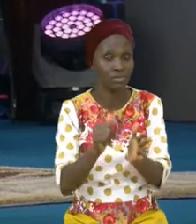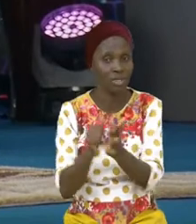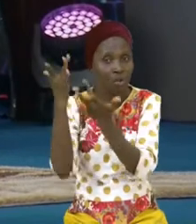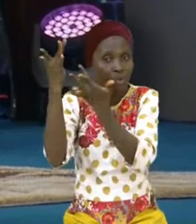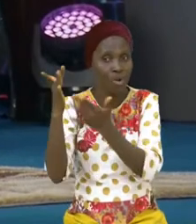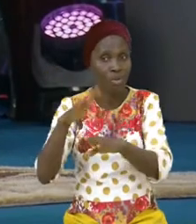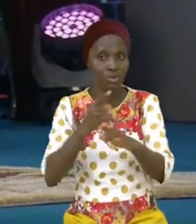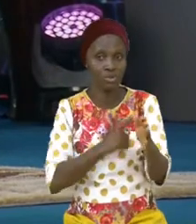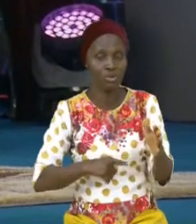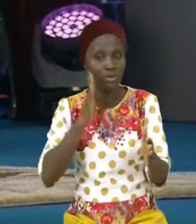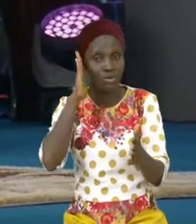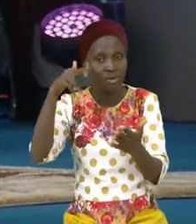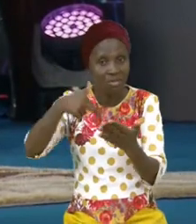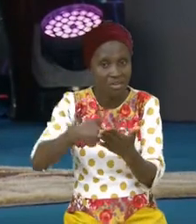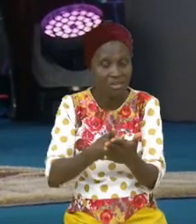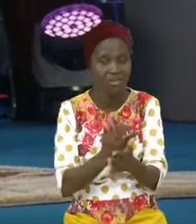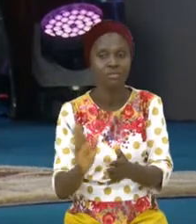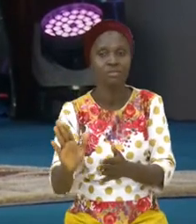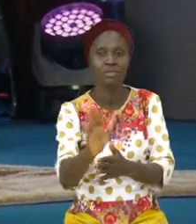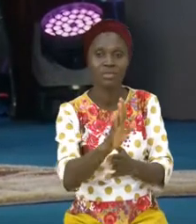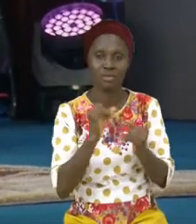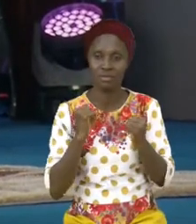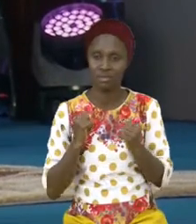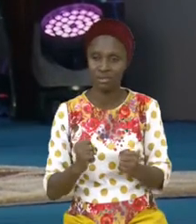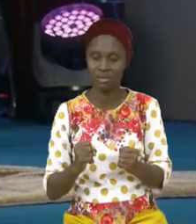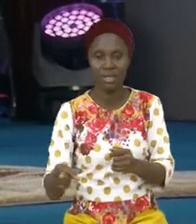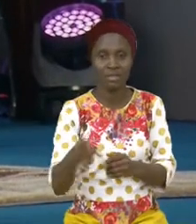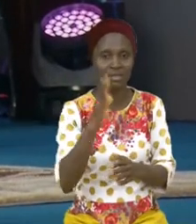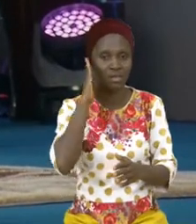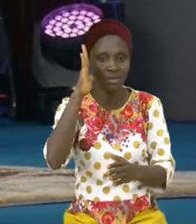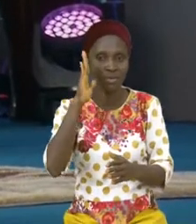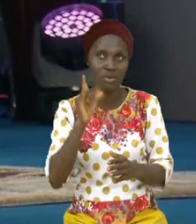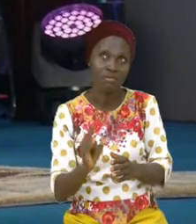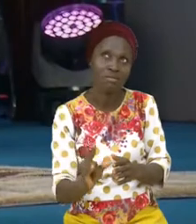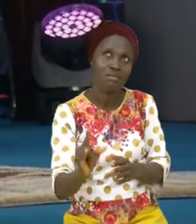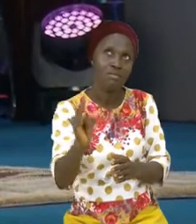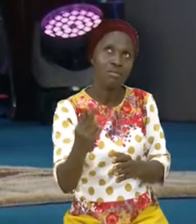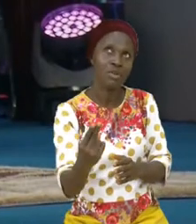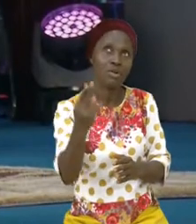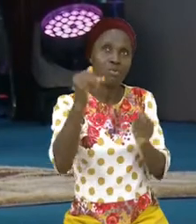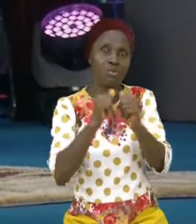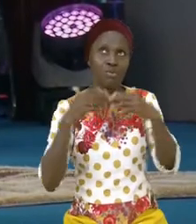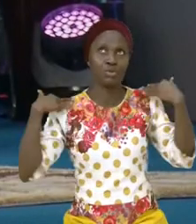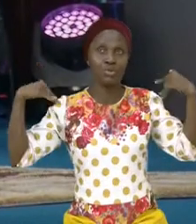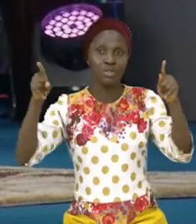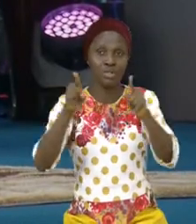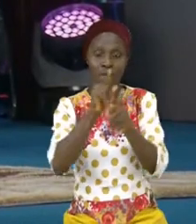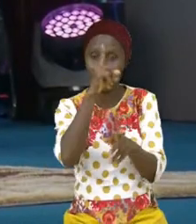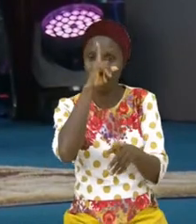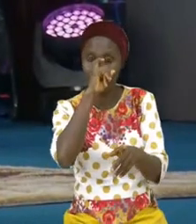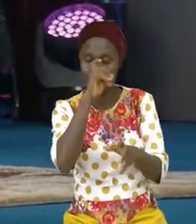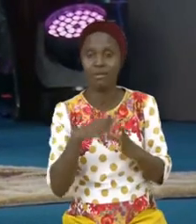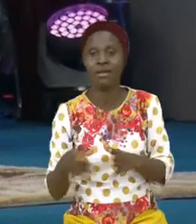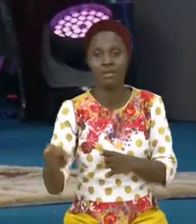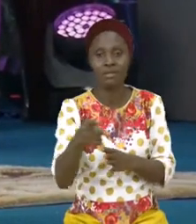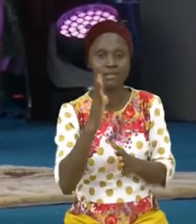lord shall renew their strength they shall march up with wings as eagles they